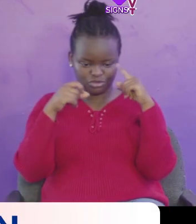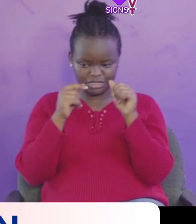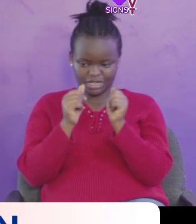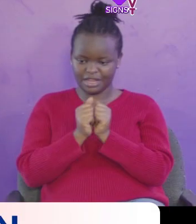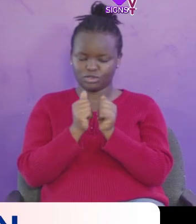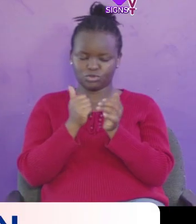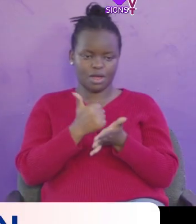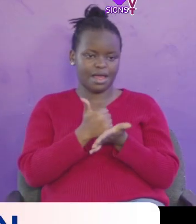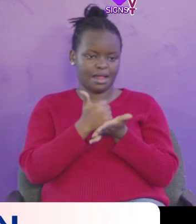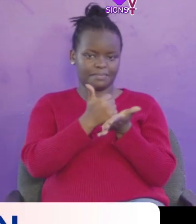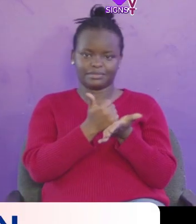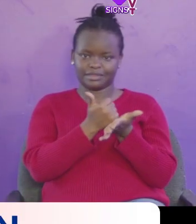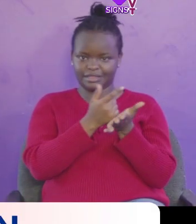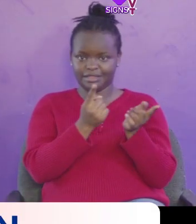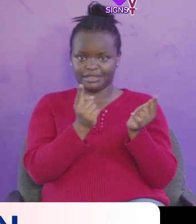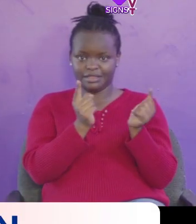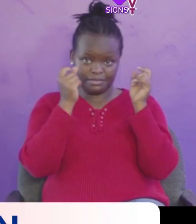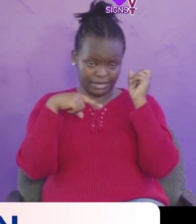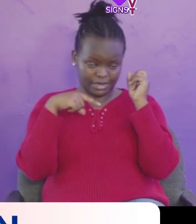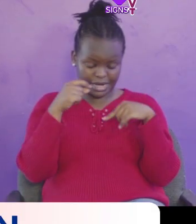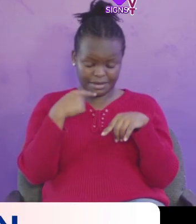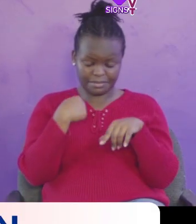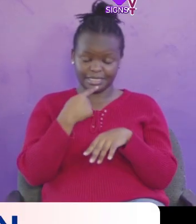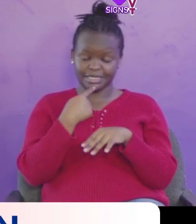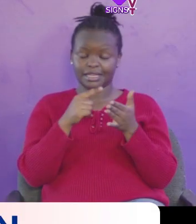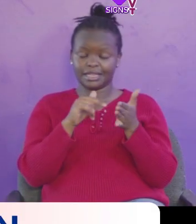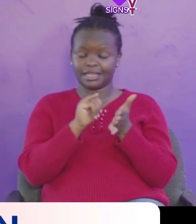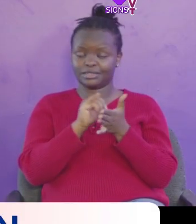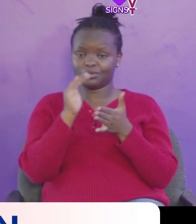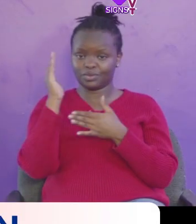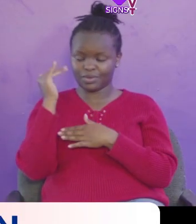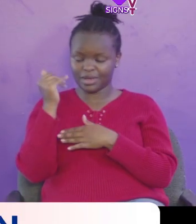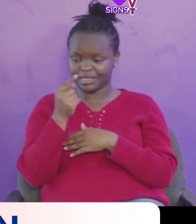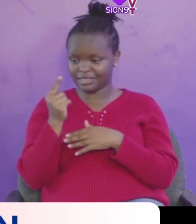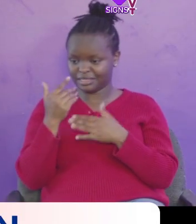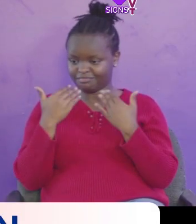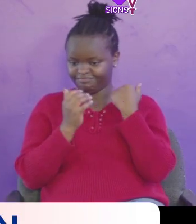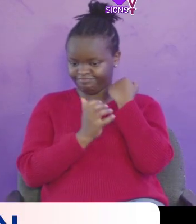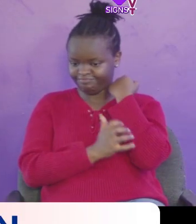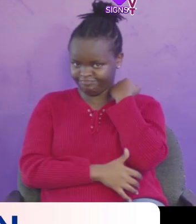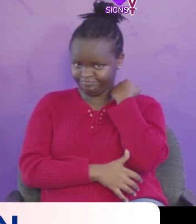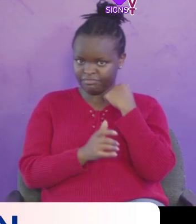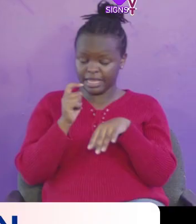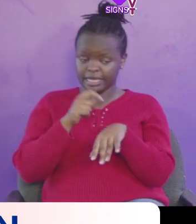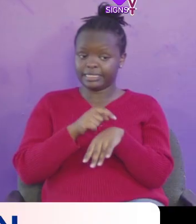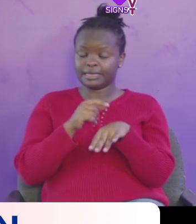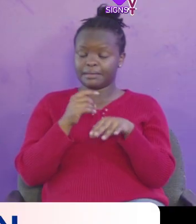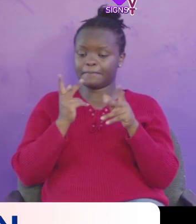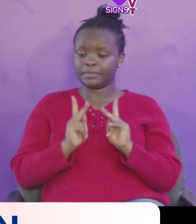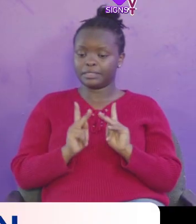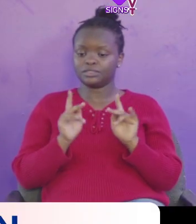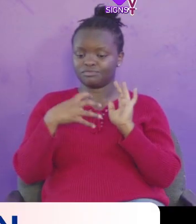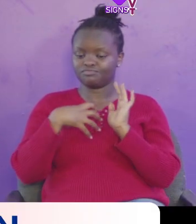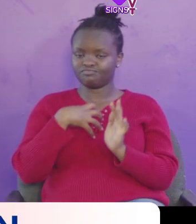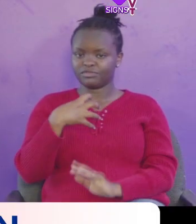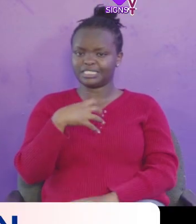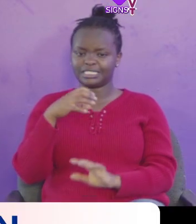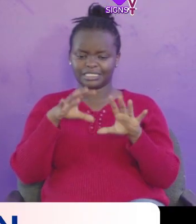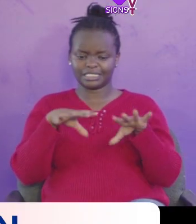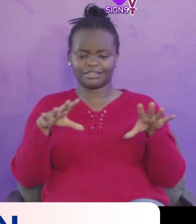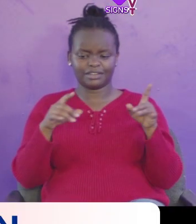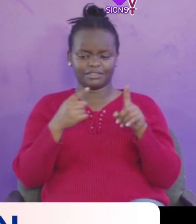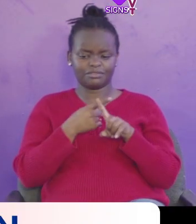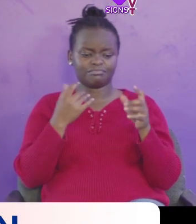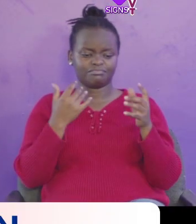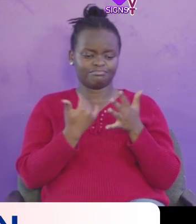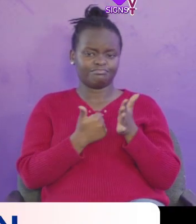cry. Why am I saying this? Because this poor, when a rich is suffering from something, he